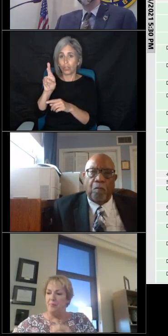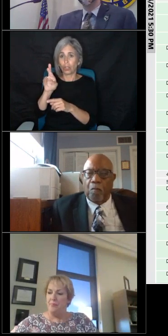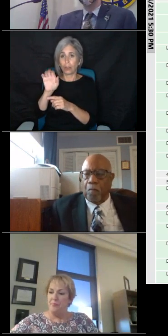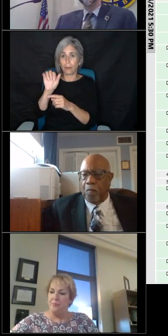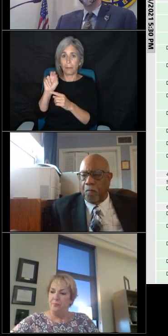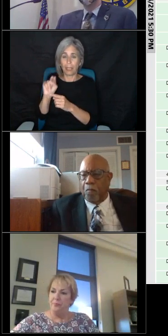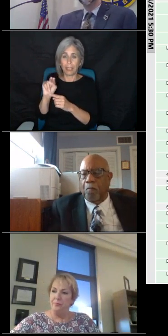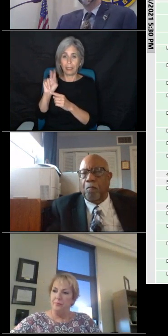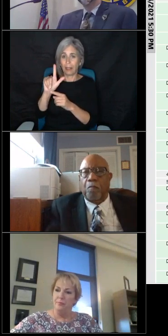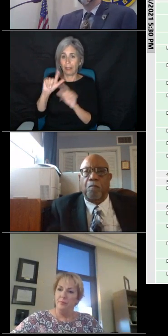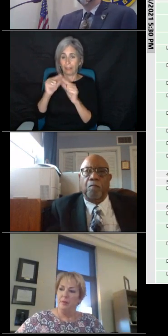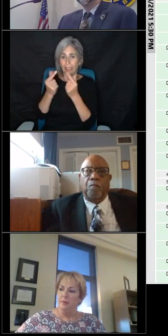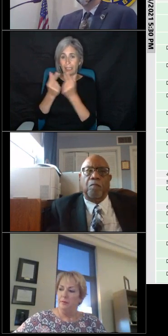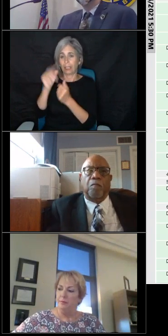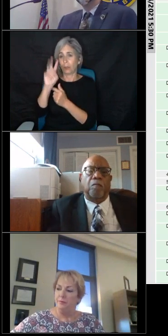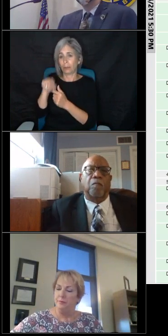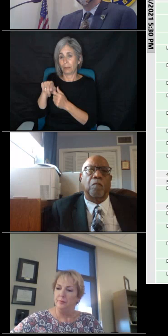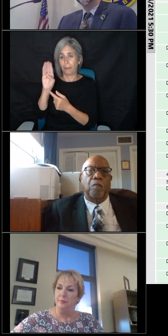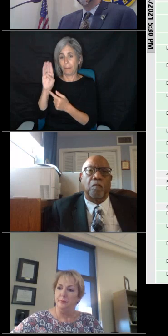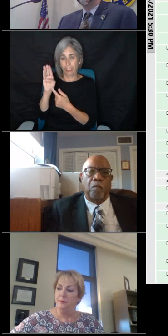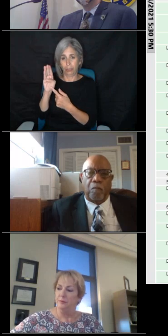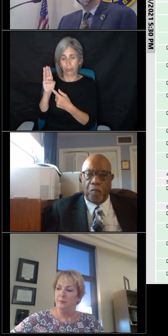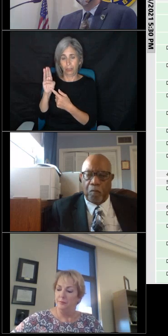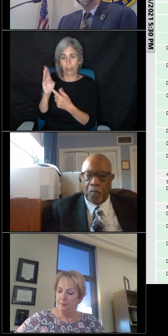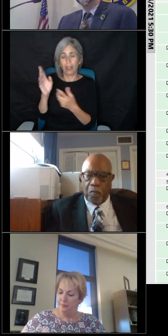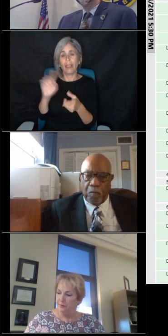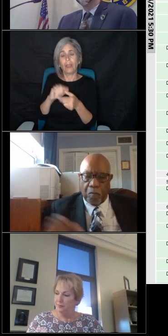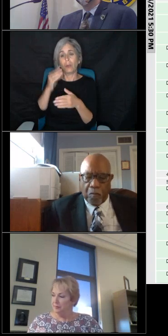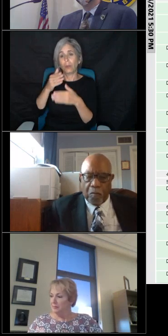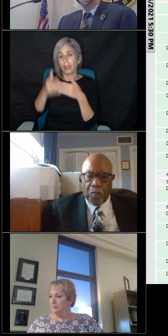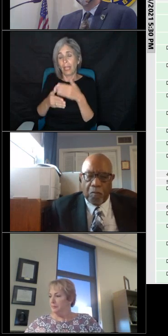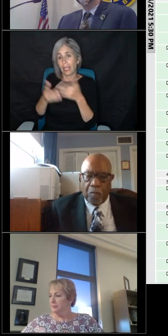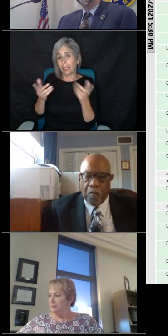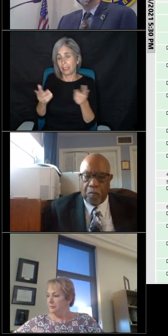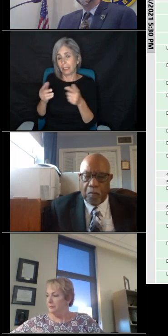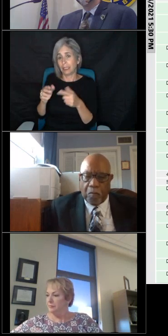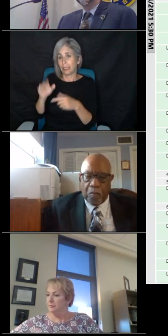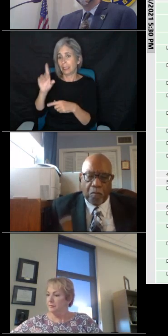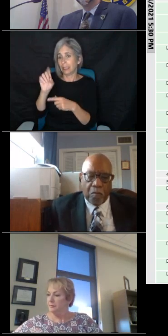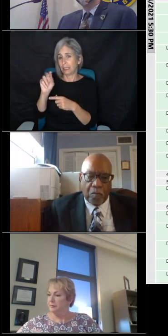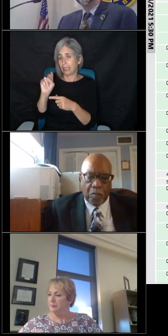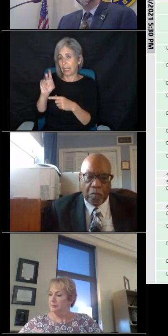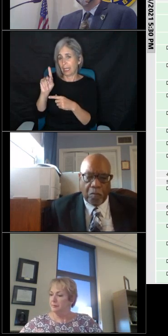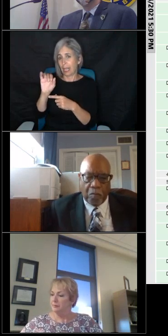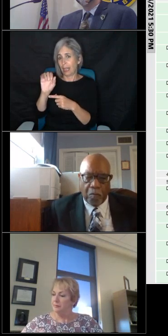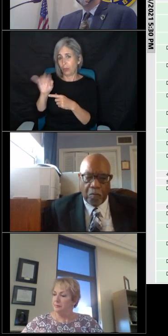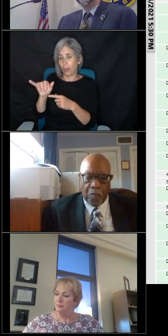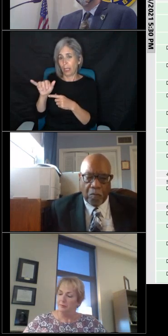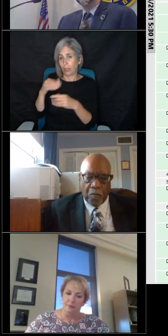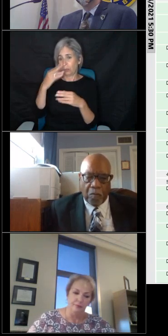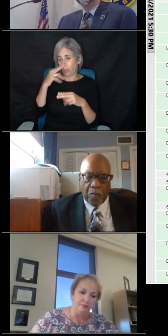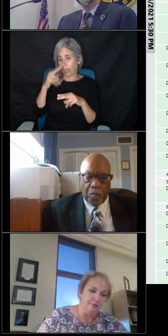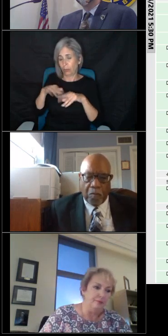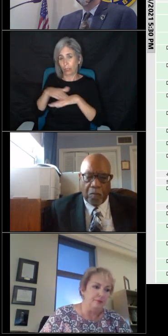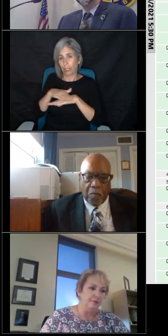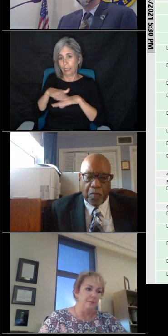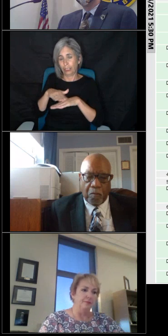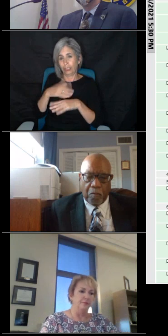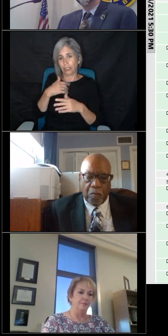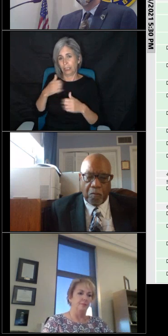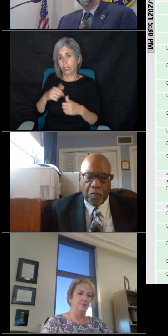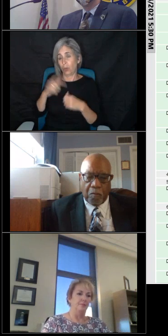West Palm Beach. The motorcade will end at Dan Calloway Recreation Complex in the city of